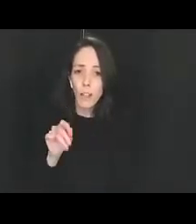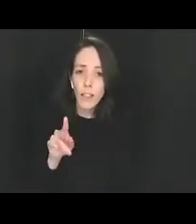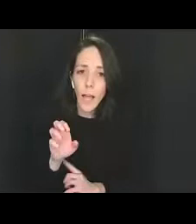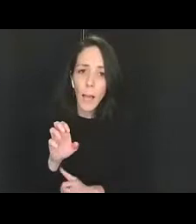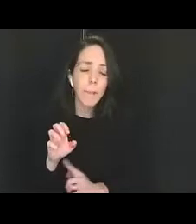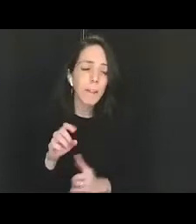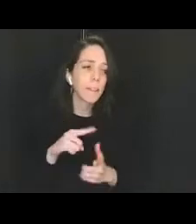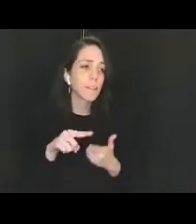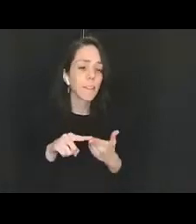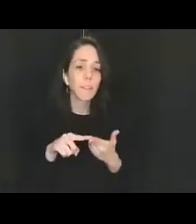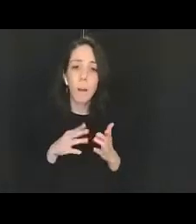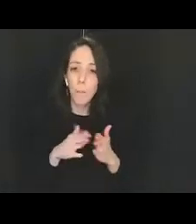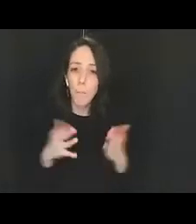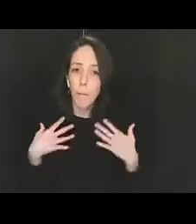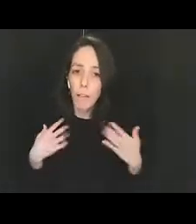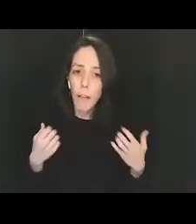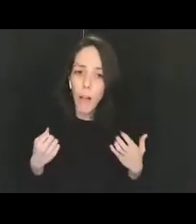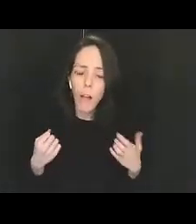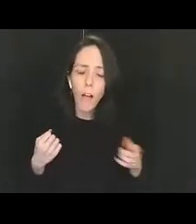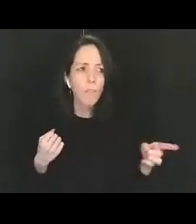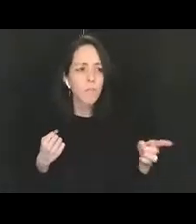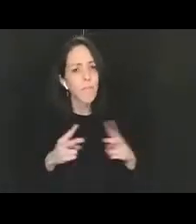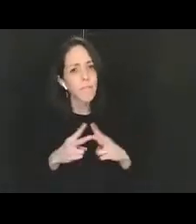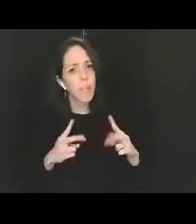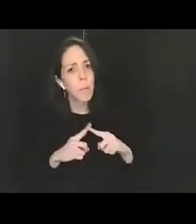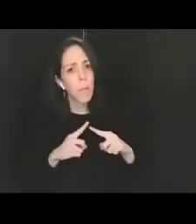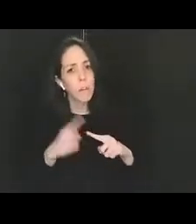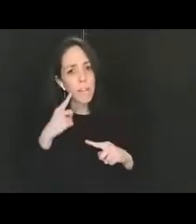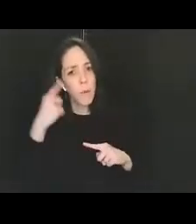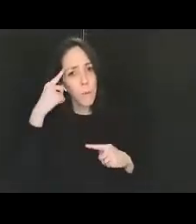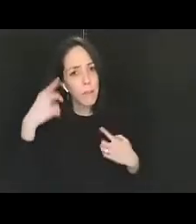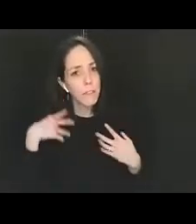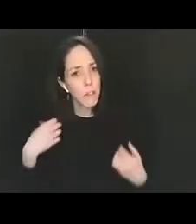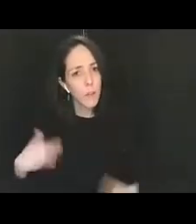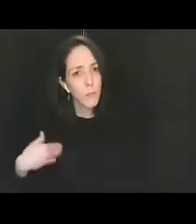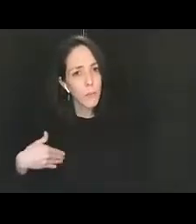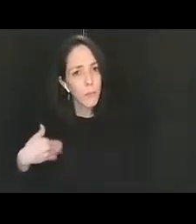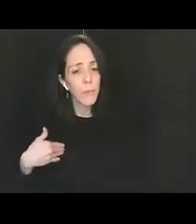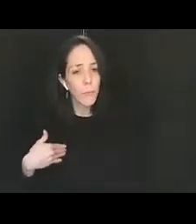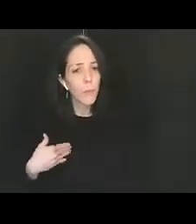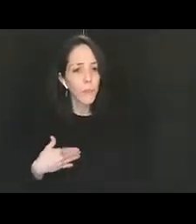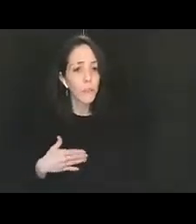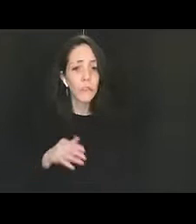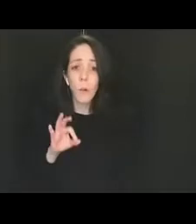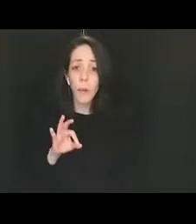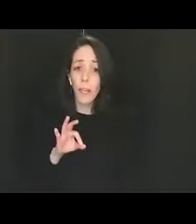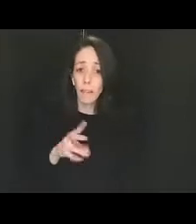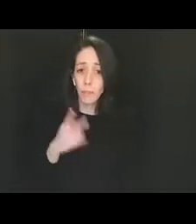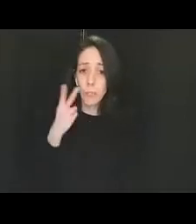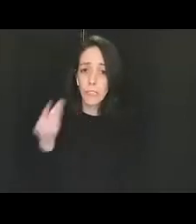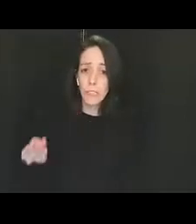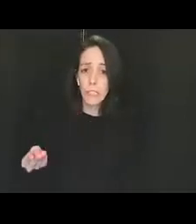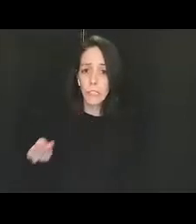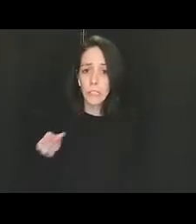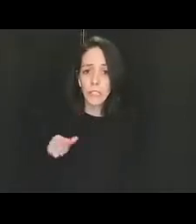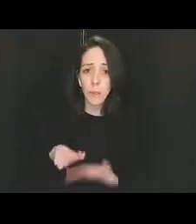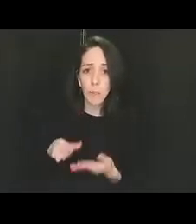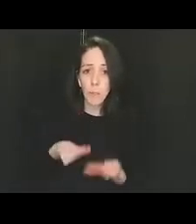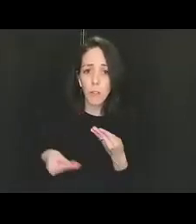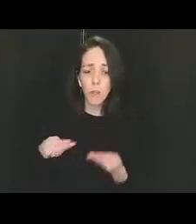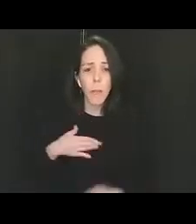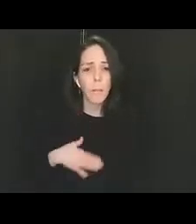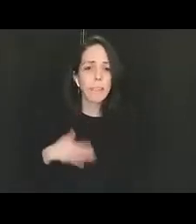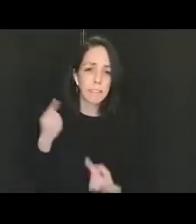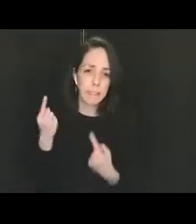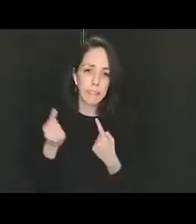it's a significant positive for mental health, things of that nature. So if that comes your way, you might want to think of it in terms